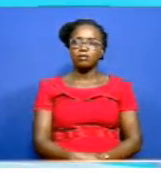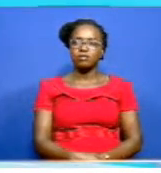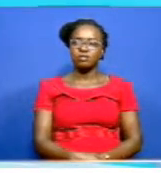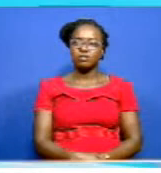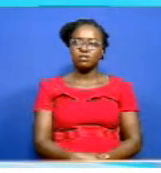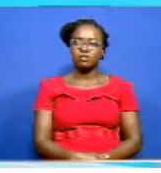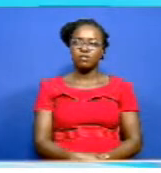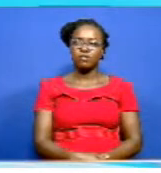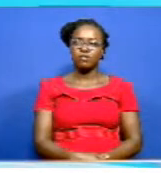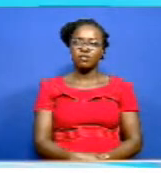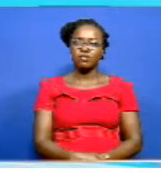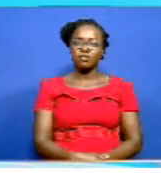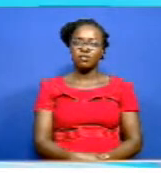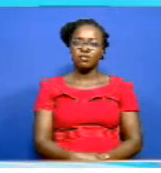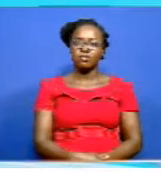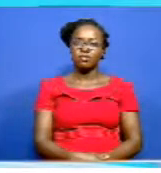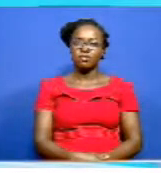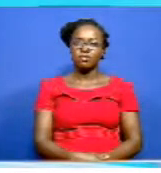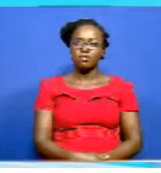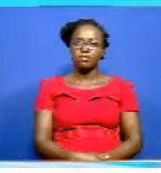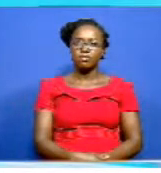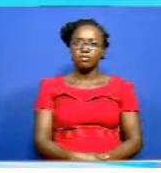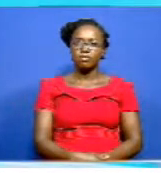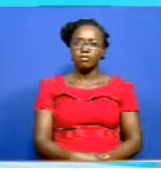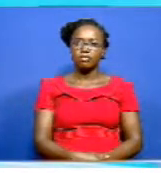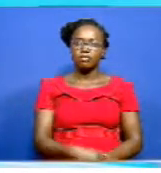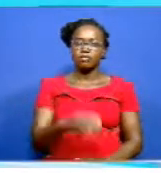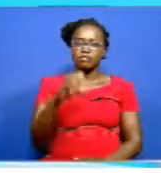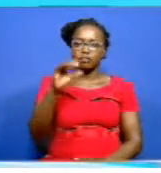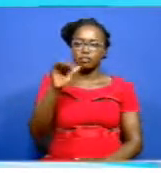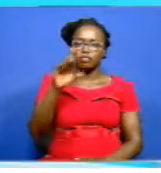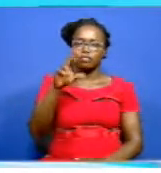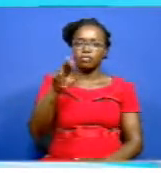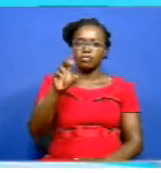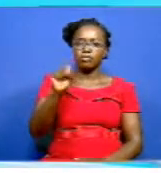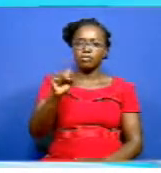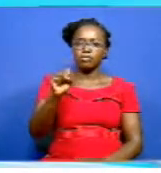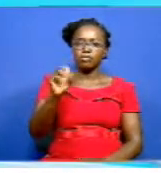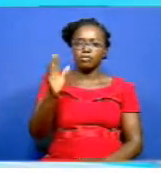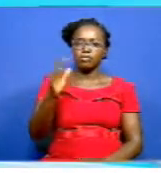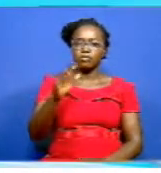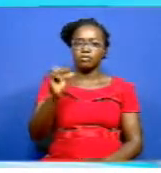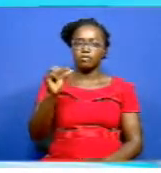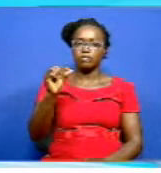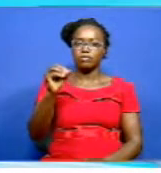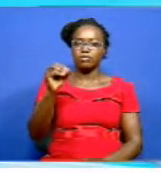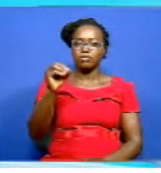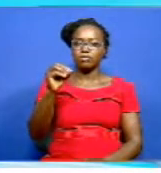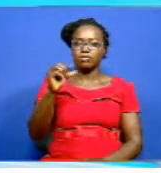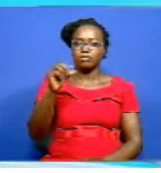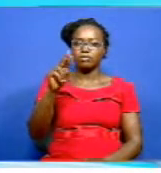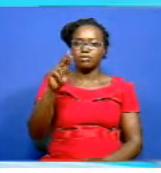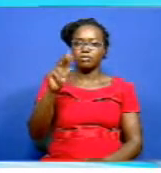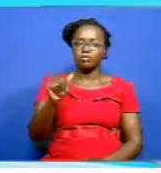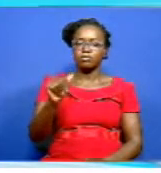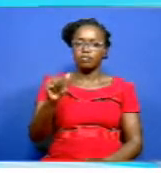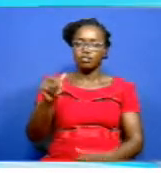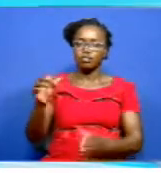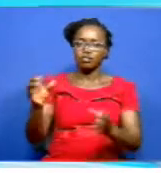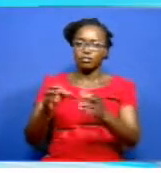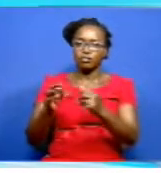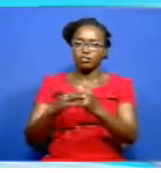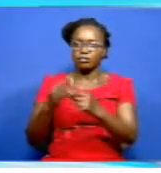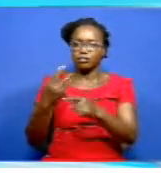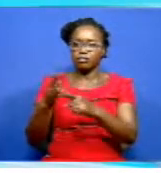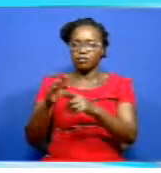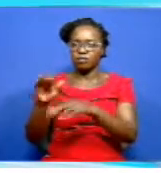serikali Cyrus Oguna ambaye anazungumzia masuala mbalimbali ikiwemo masuala ya corona, KCSE na KCPE, mitihani ya kitaifa.